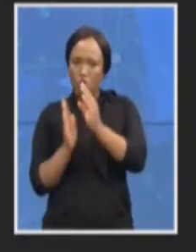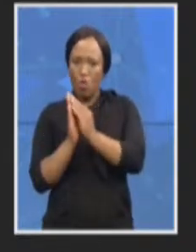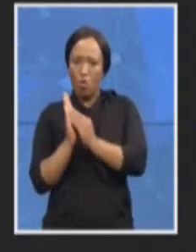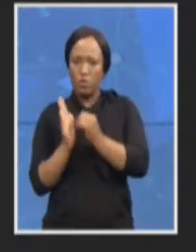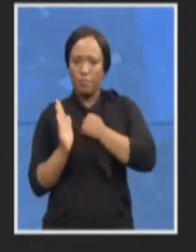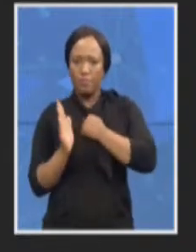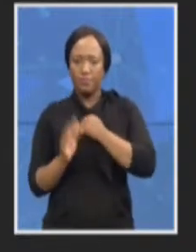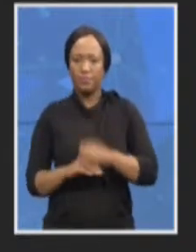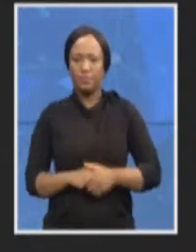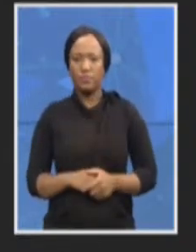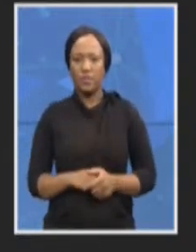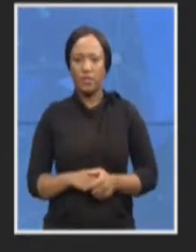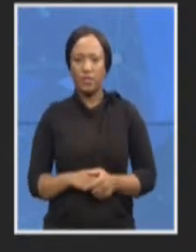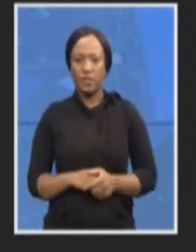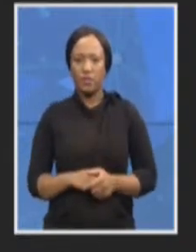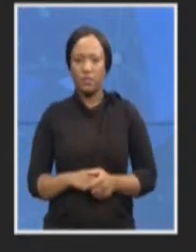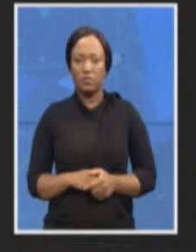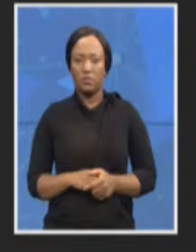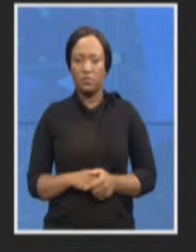so